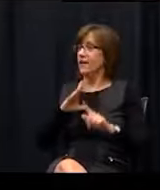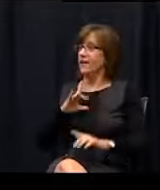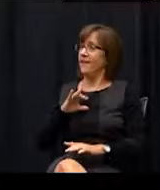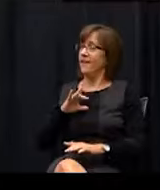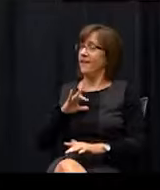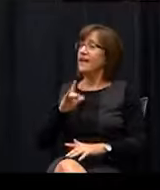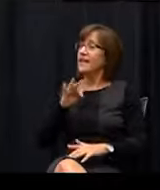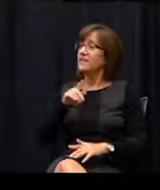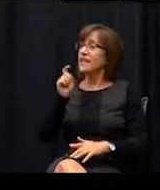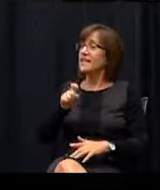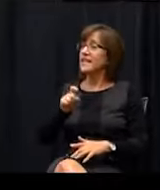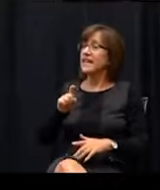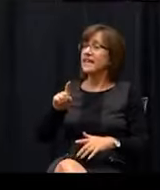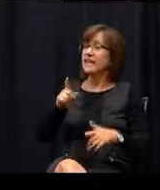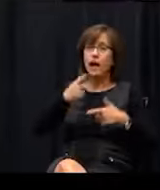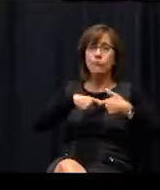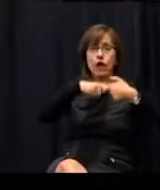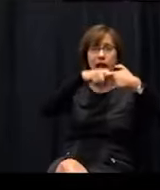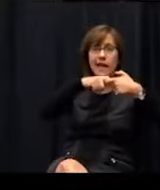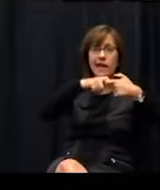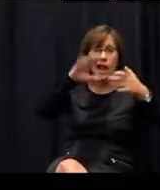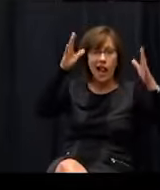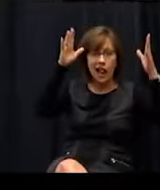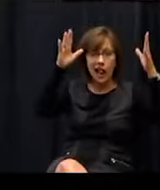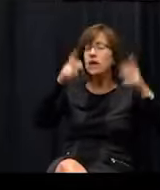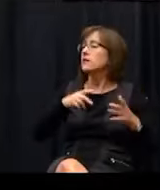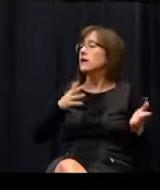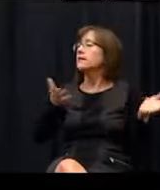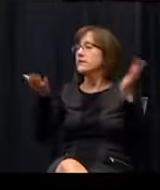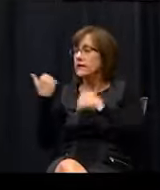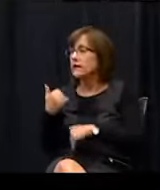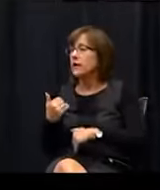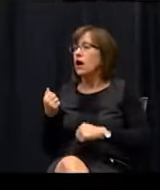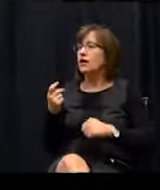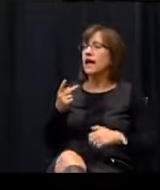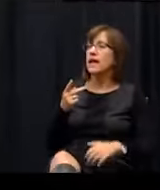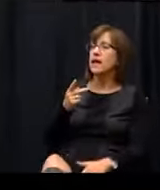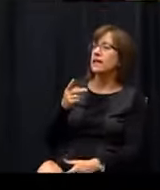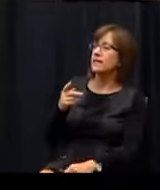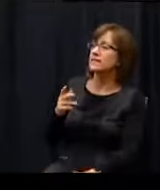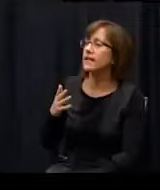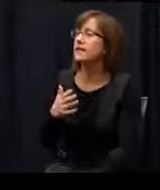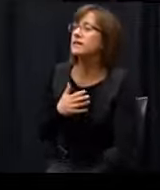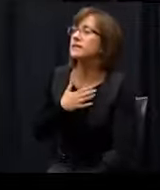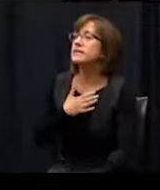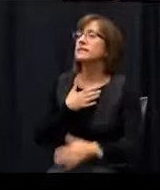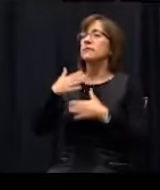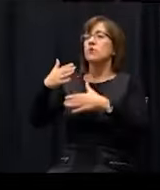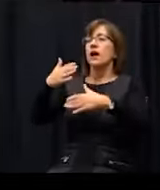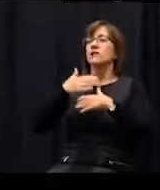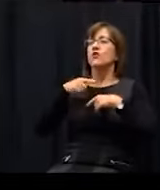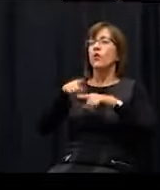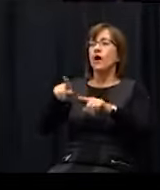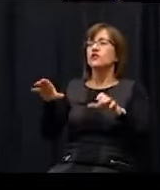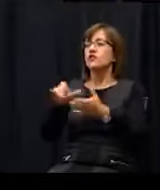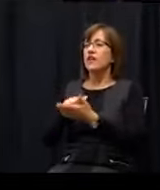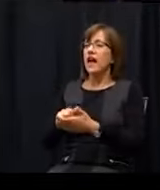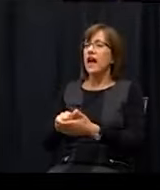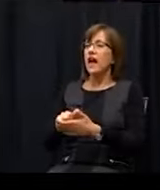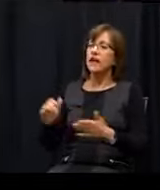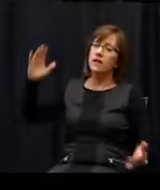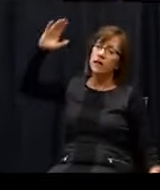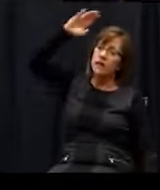needing a break, and you can use it where it's like, okay, yeah, let's take some deep breaths while you're doing this. 1, 2, and this